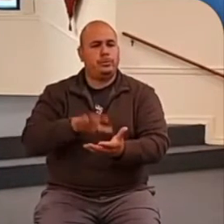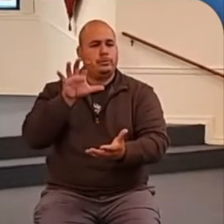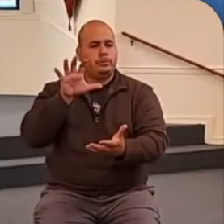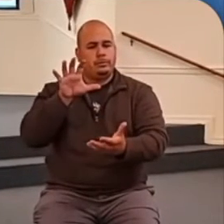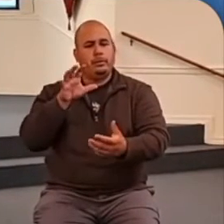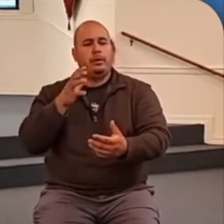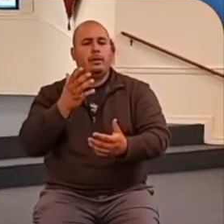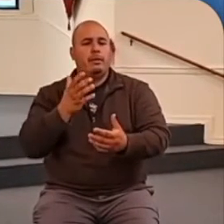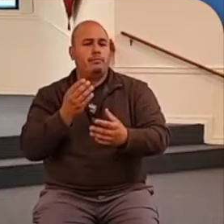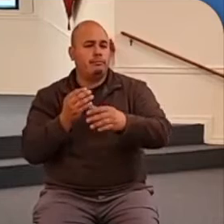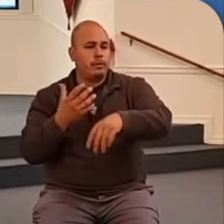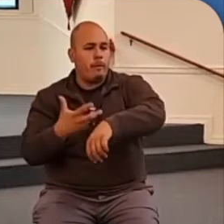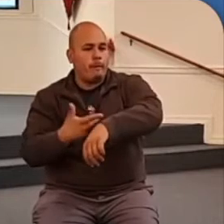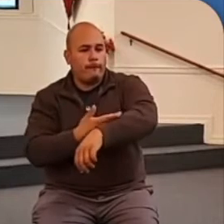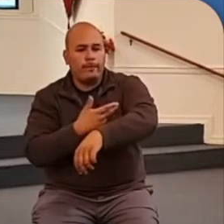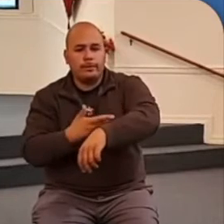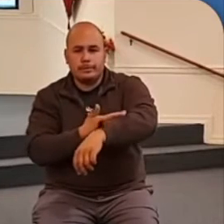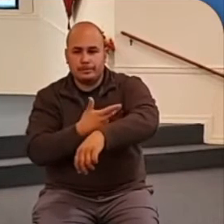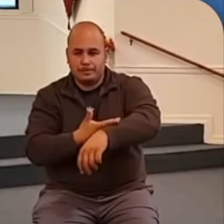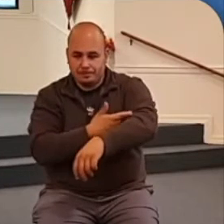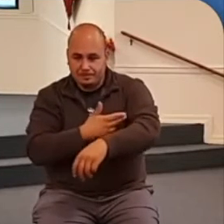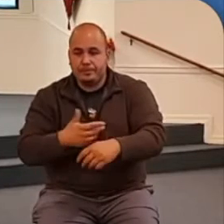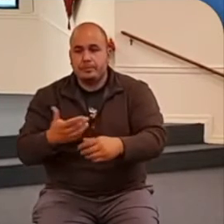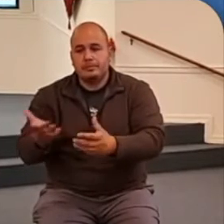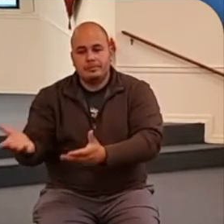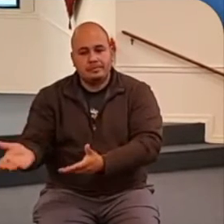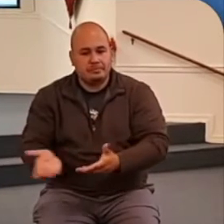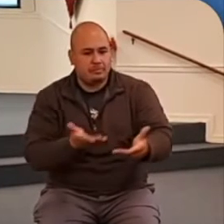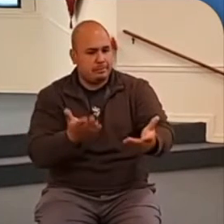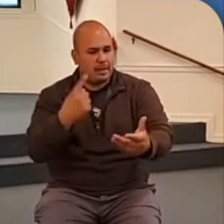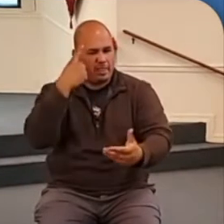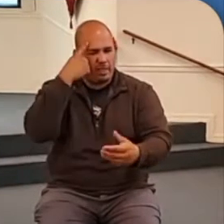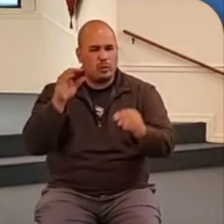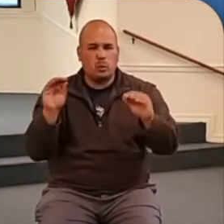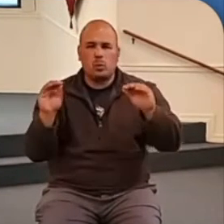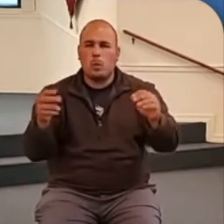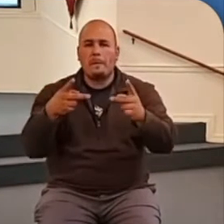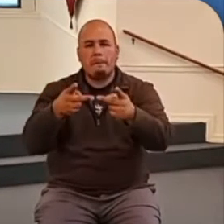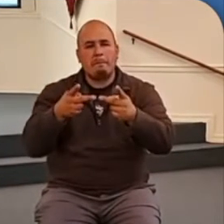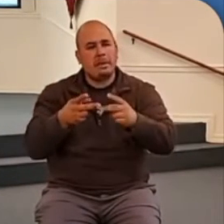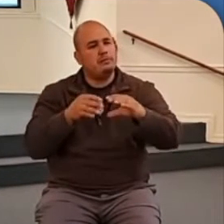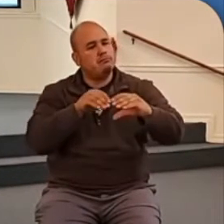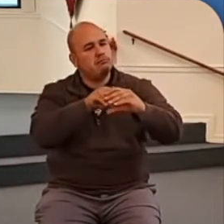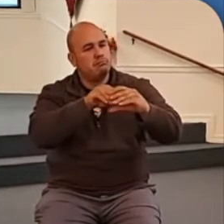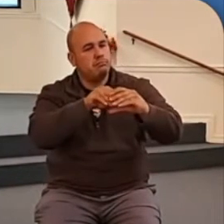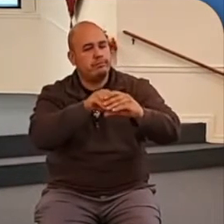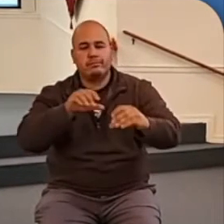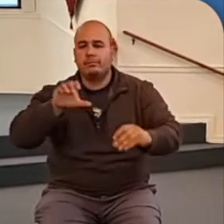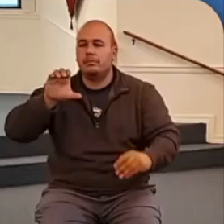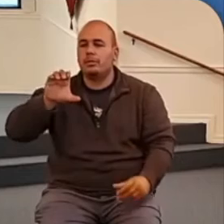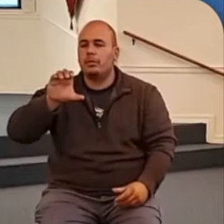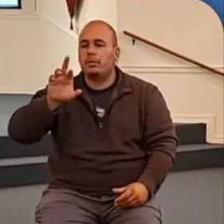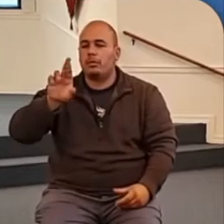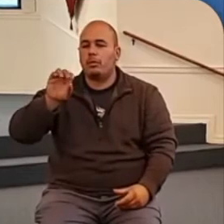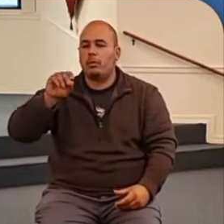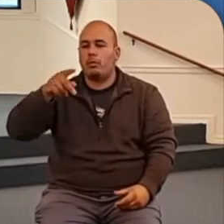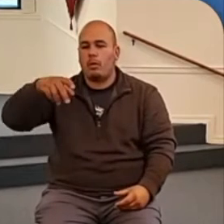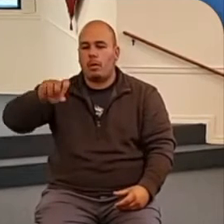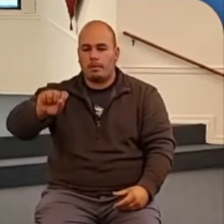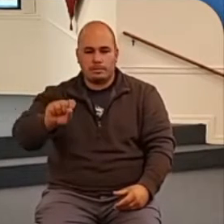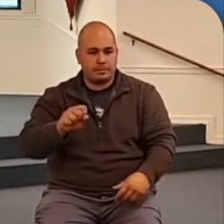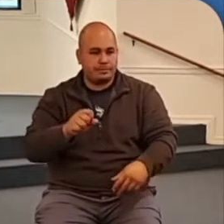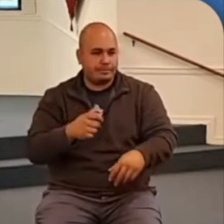to himself, What shall I do? I have no place to store my crops. Then he said, This is what I'll do.